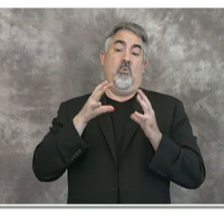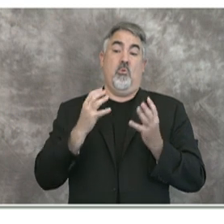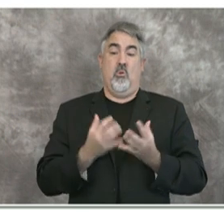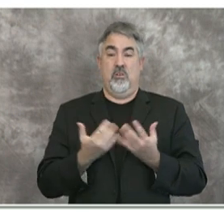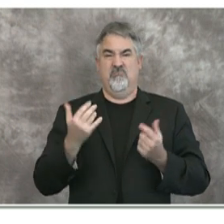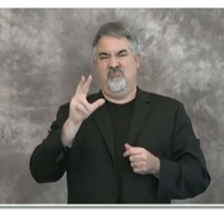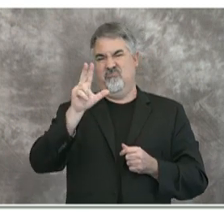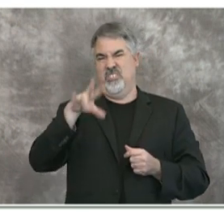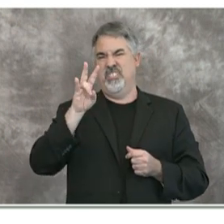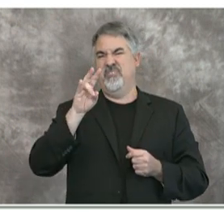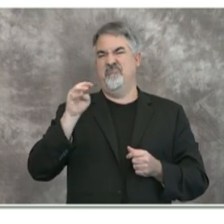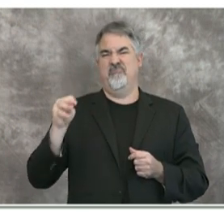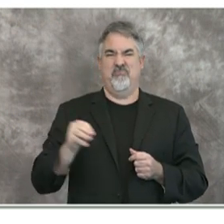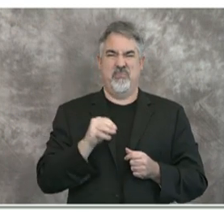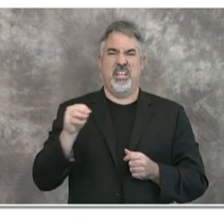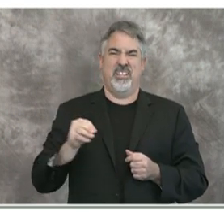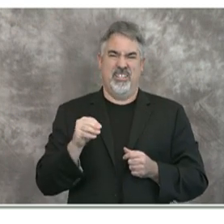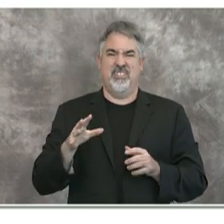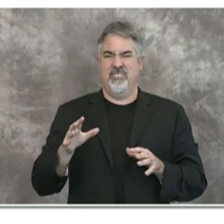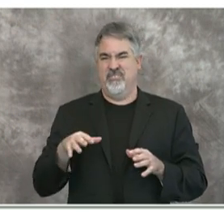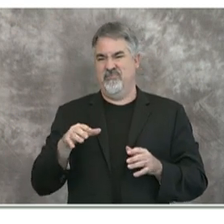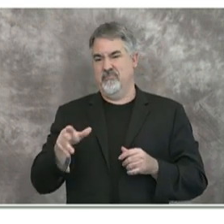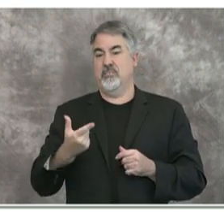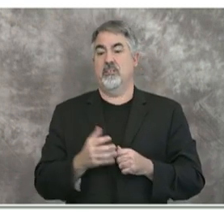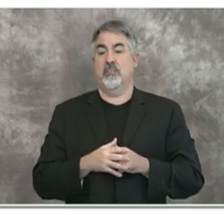3.7 million positive cases, including over